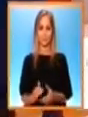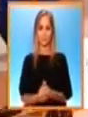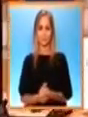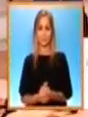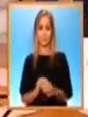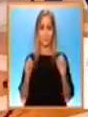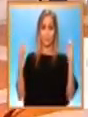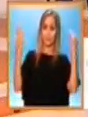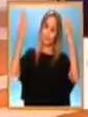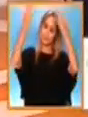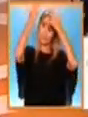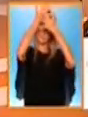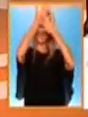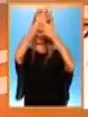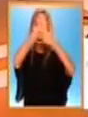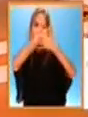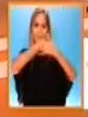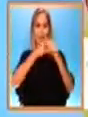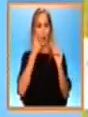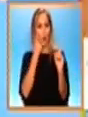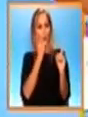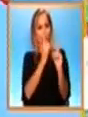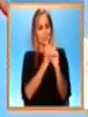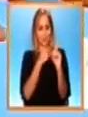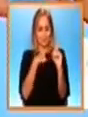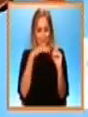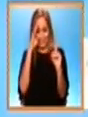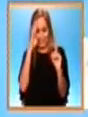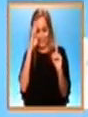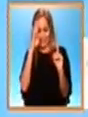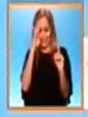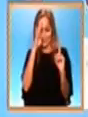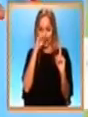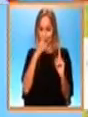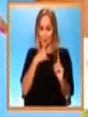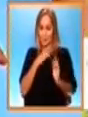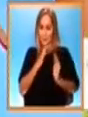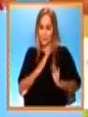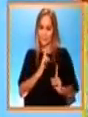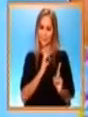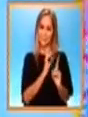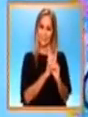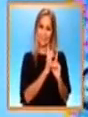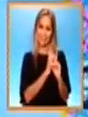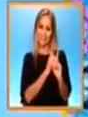The night we met, I knew I would need you so.